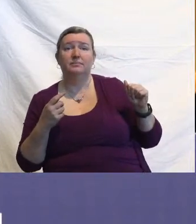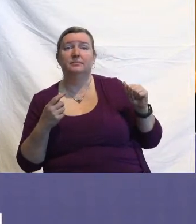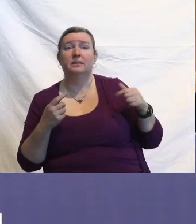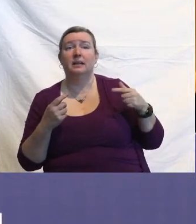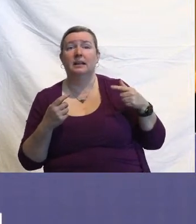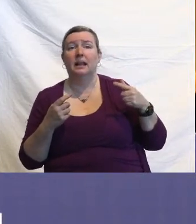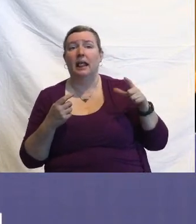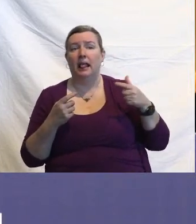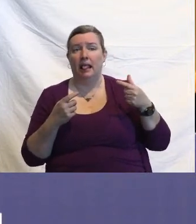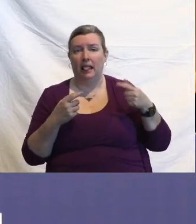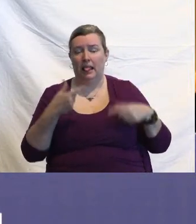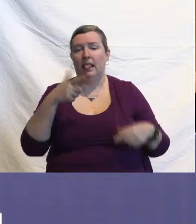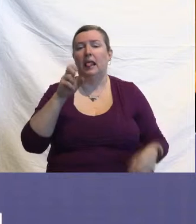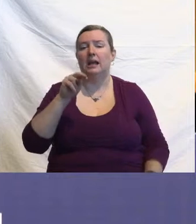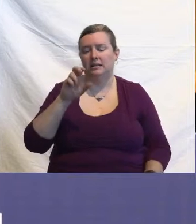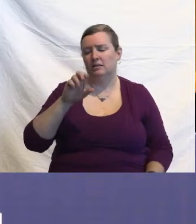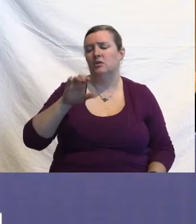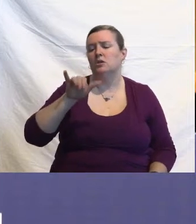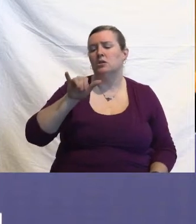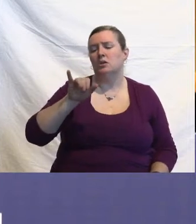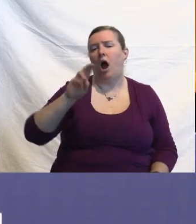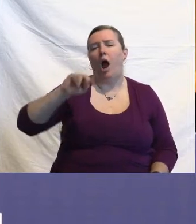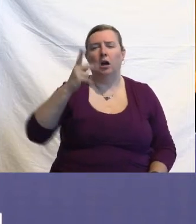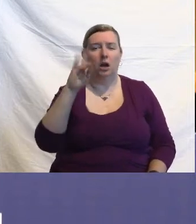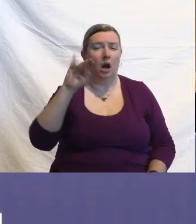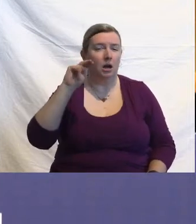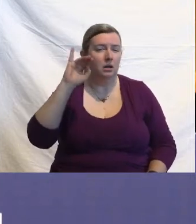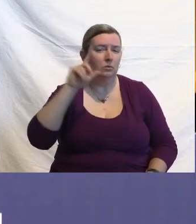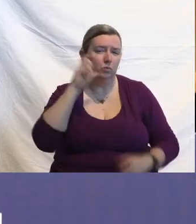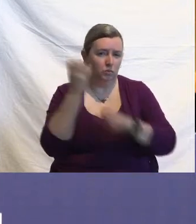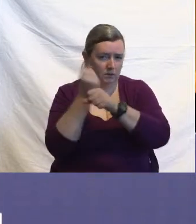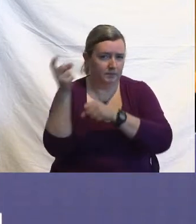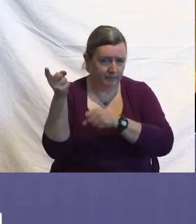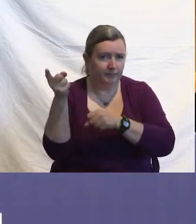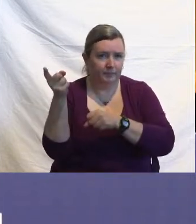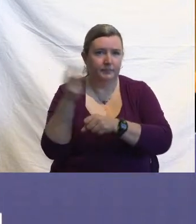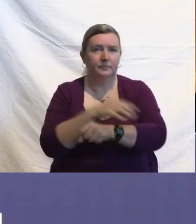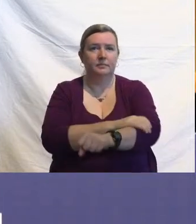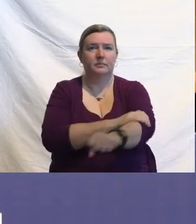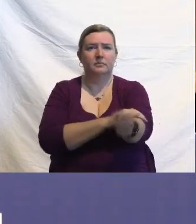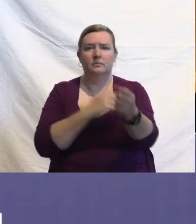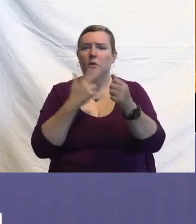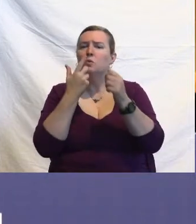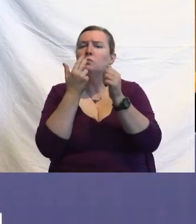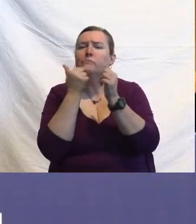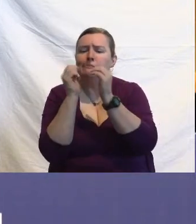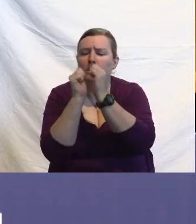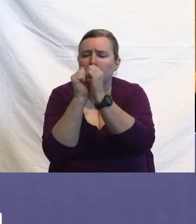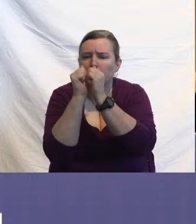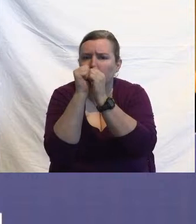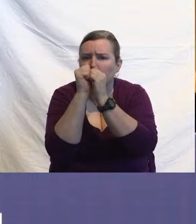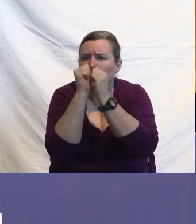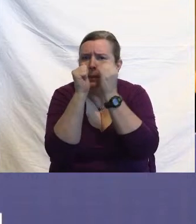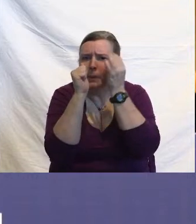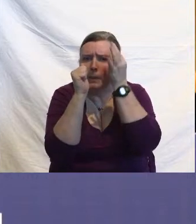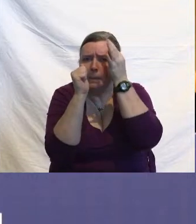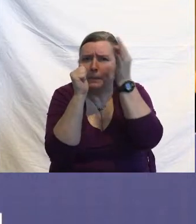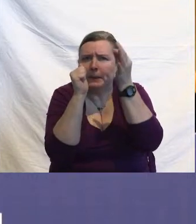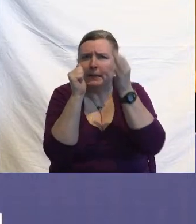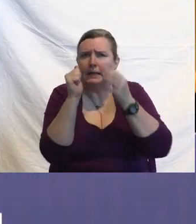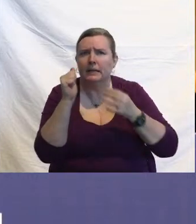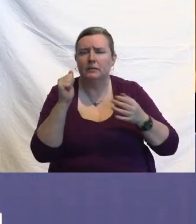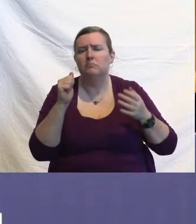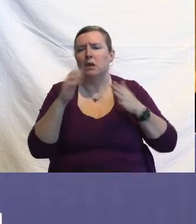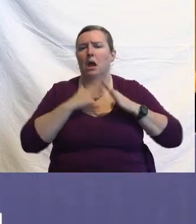and sewed up, I think 5 or 6 days ago. This thing was run fairly, it was run transparently,